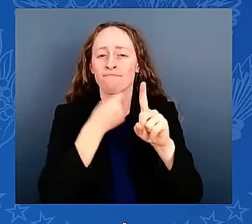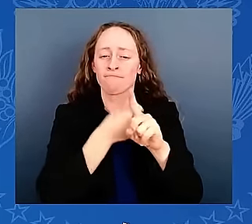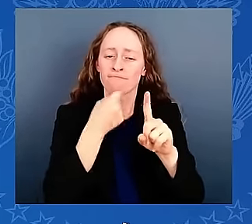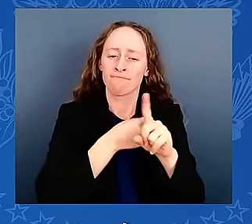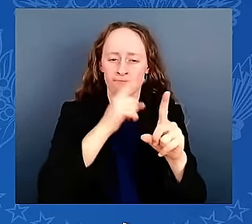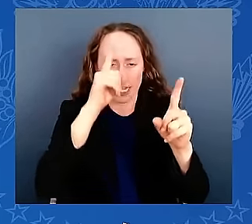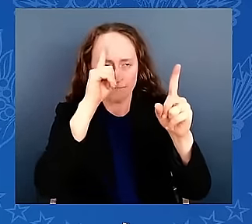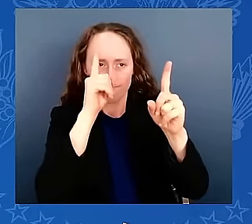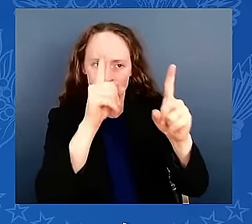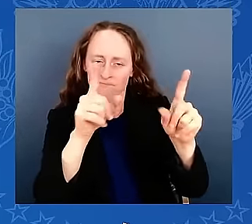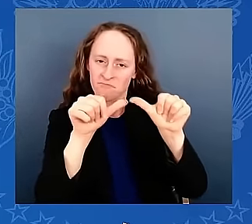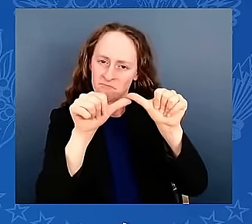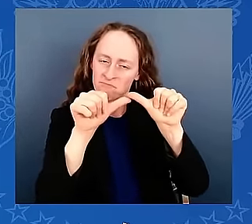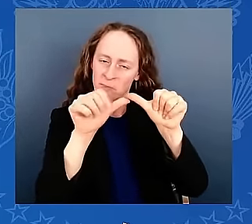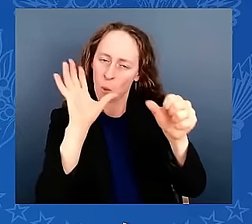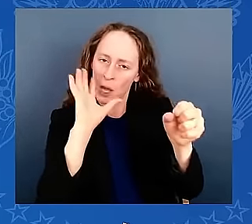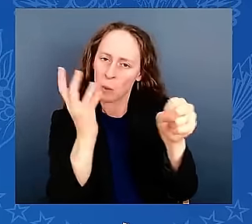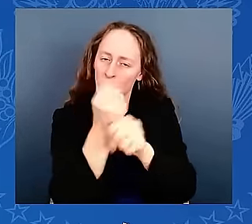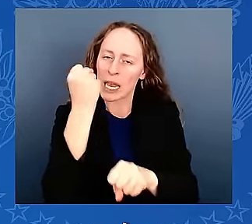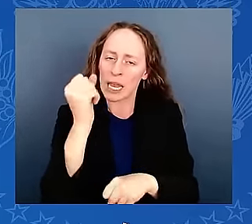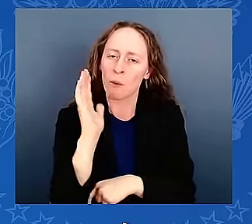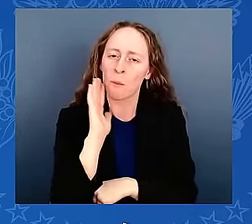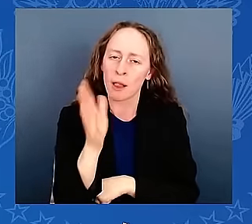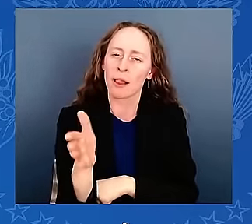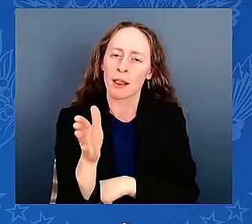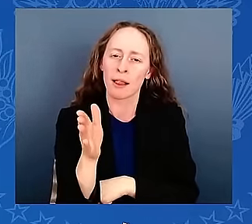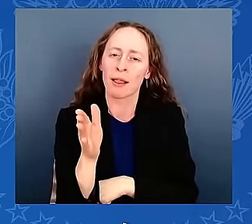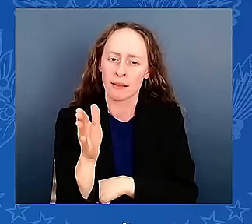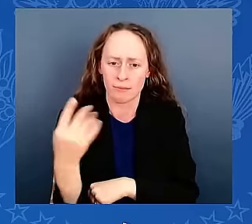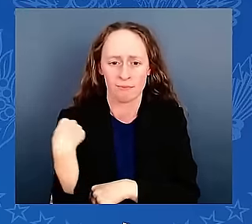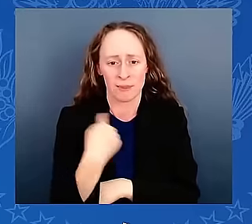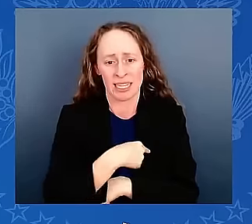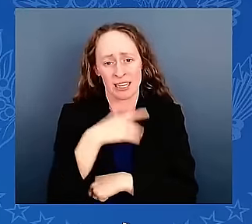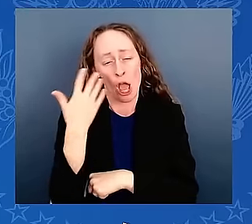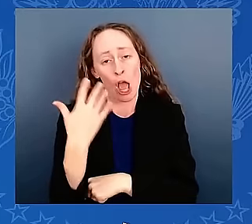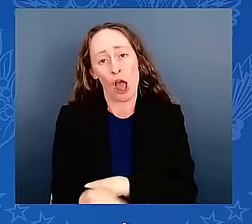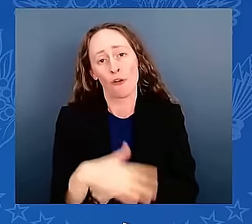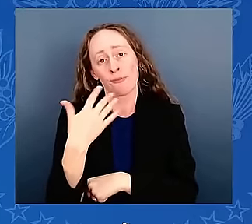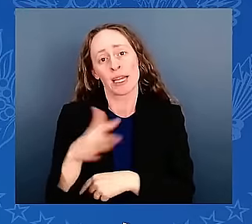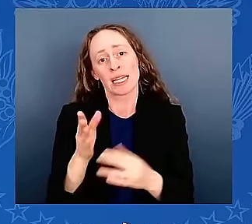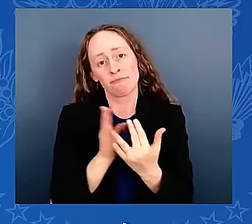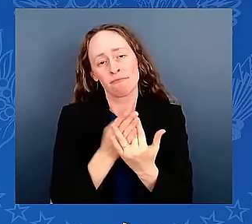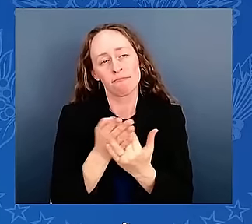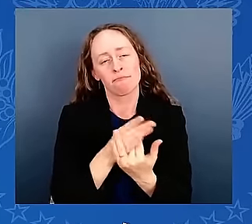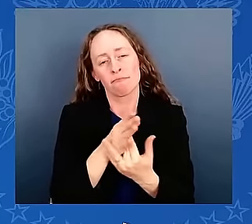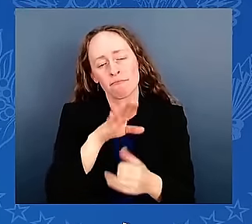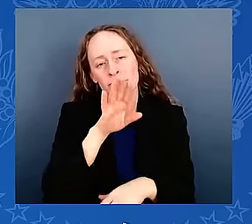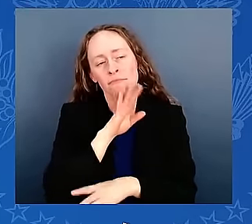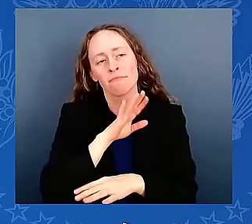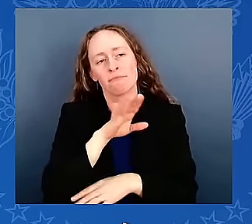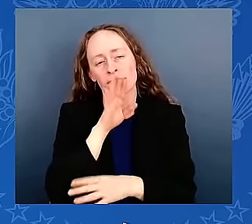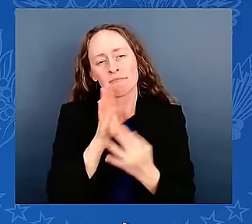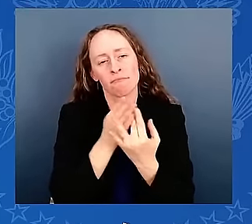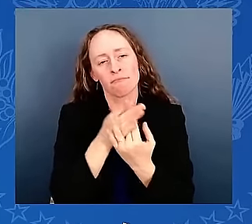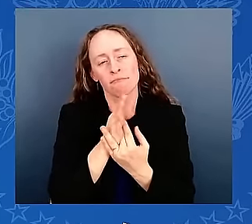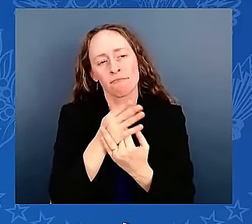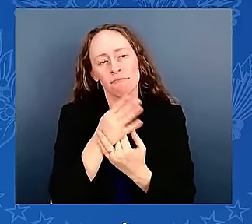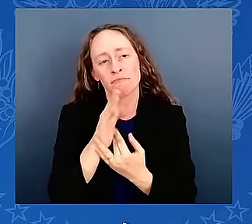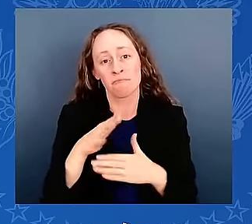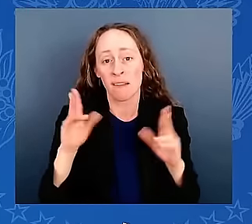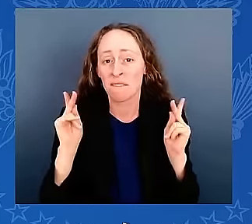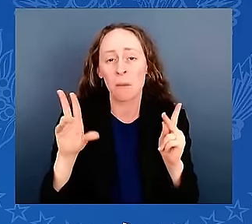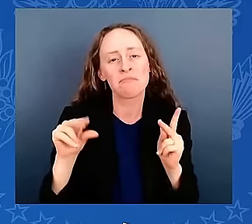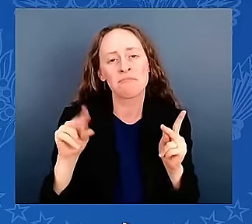are battle-tested, and we're not backing down. They need to know that we're all in